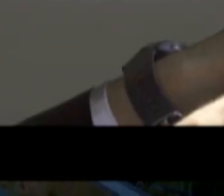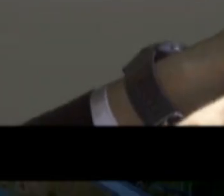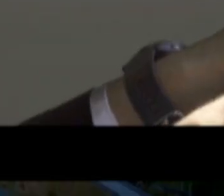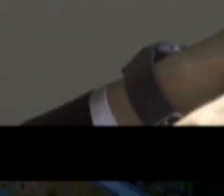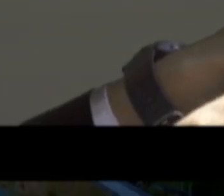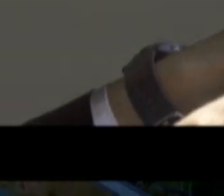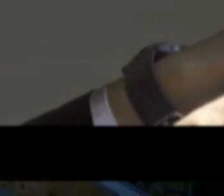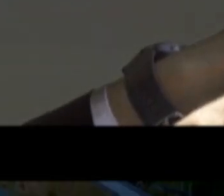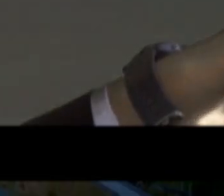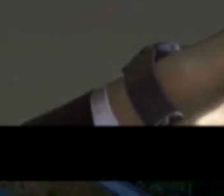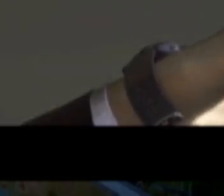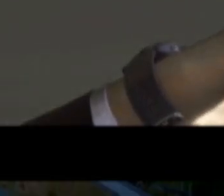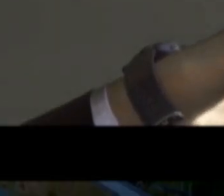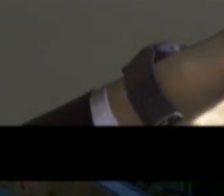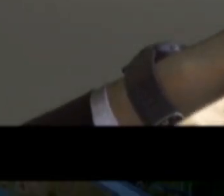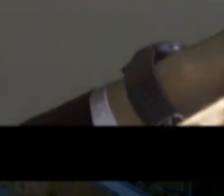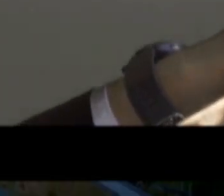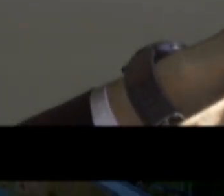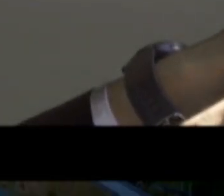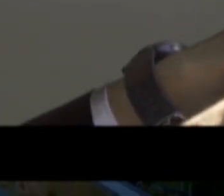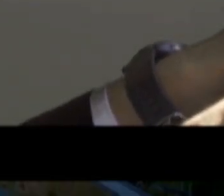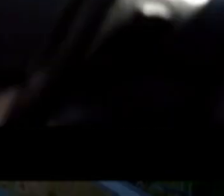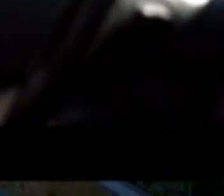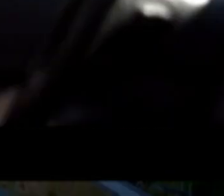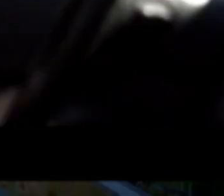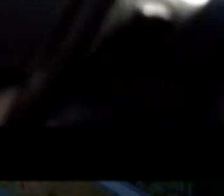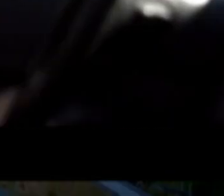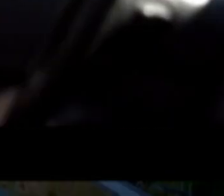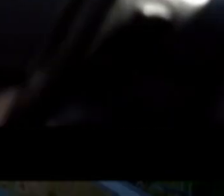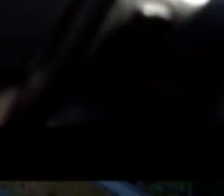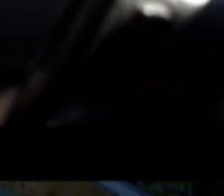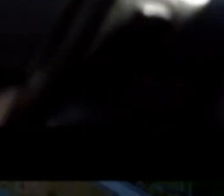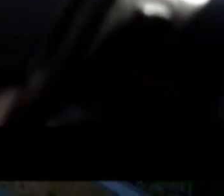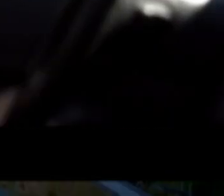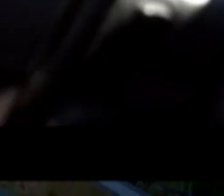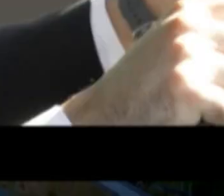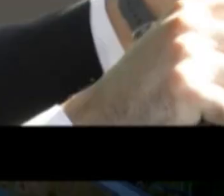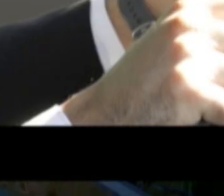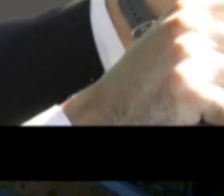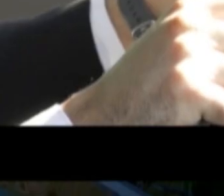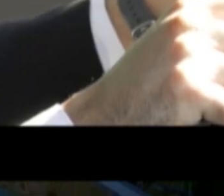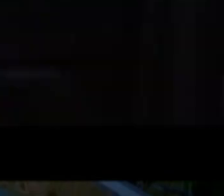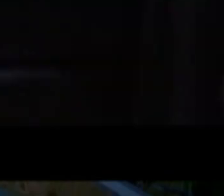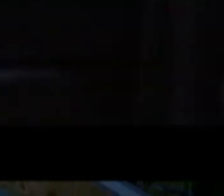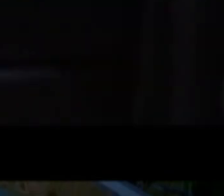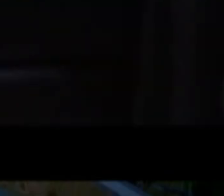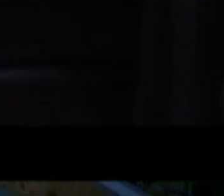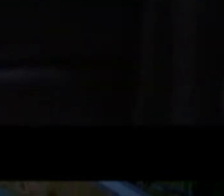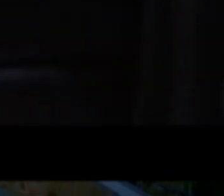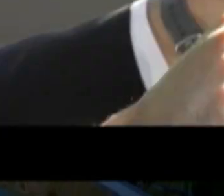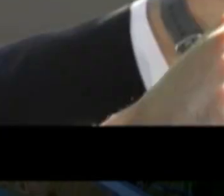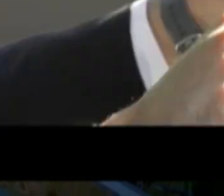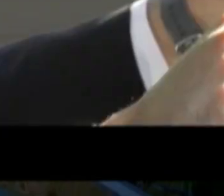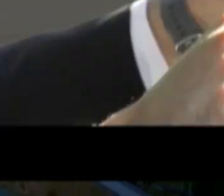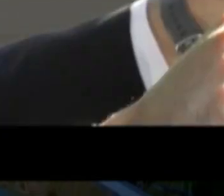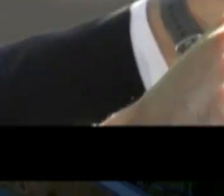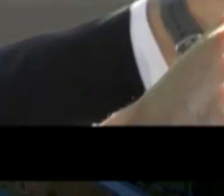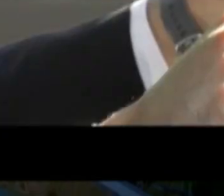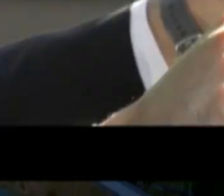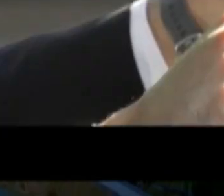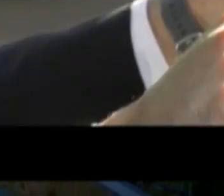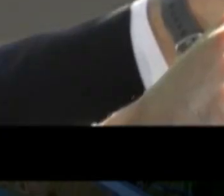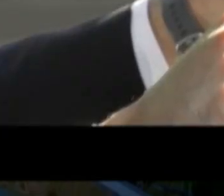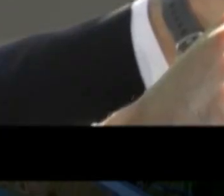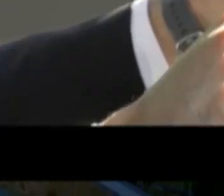face. Should've changed that stupid lock. Should've made you leave your key. If I'd known... Frank! Get your head back in the